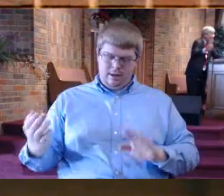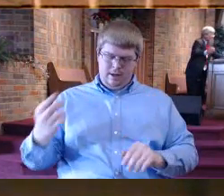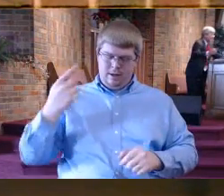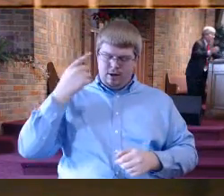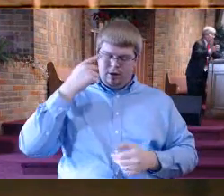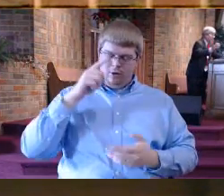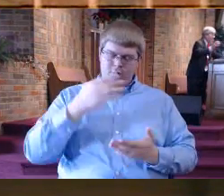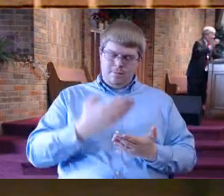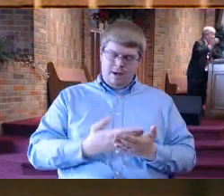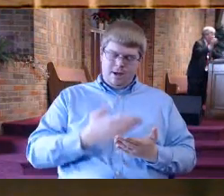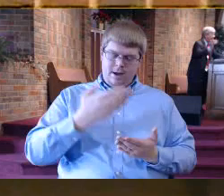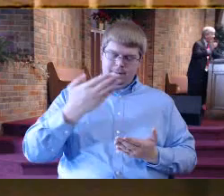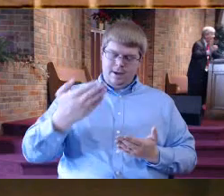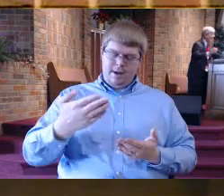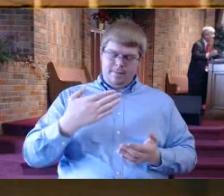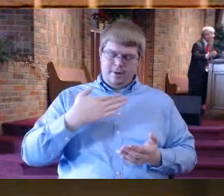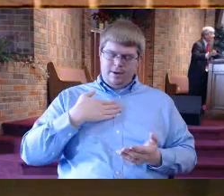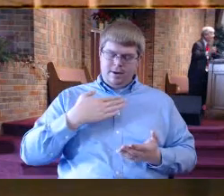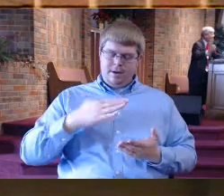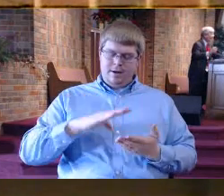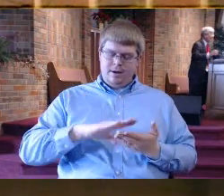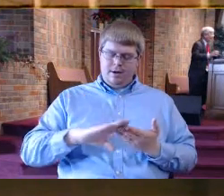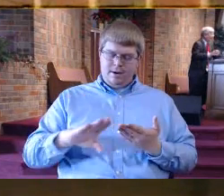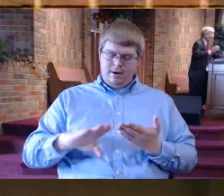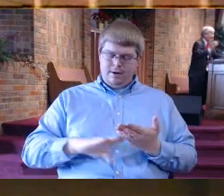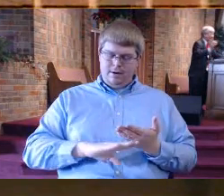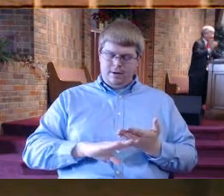died to buy my